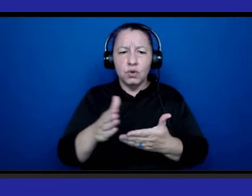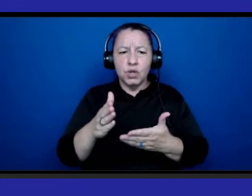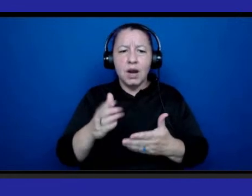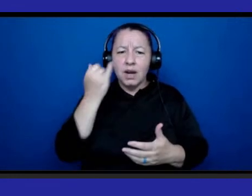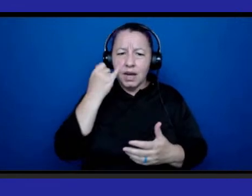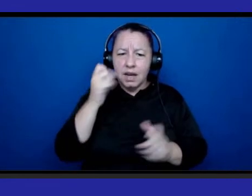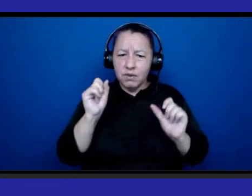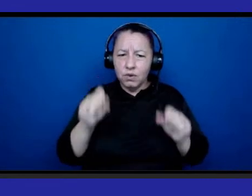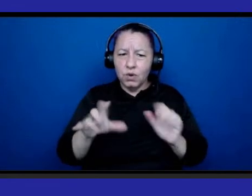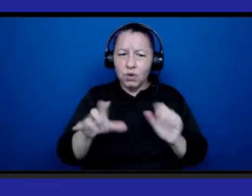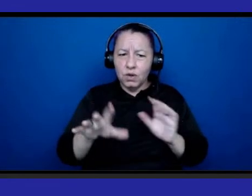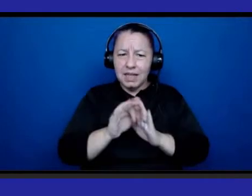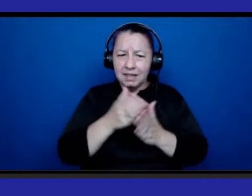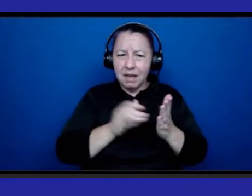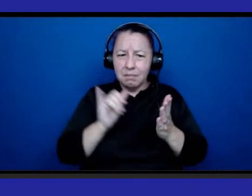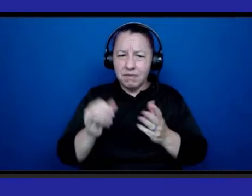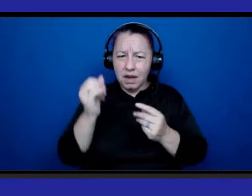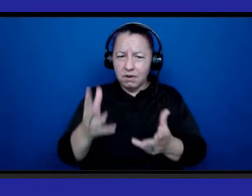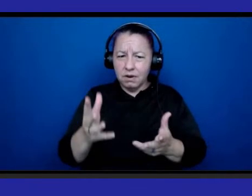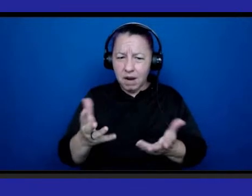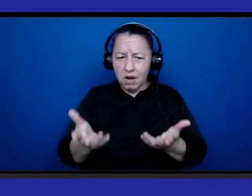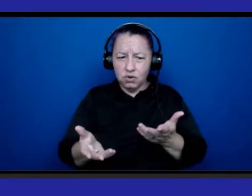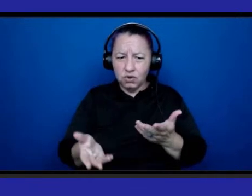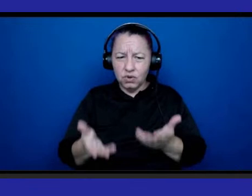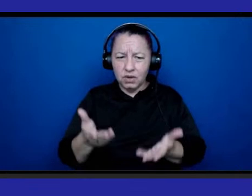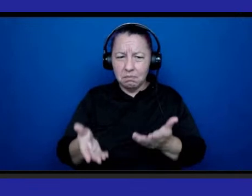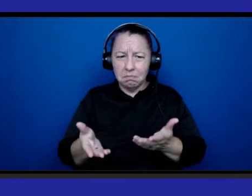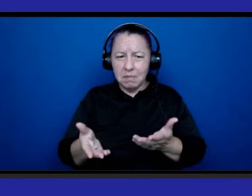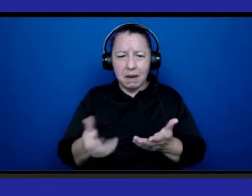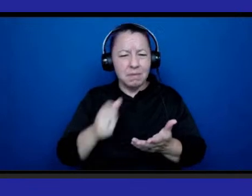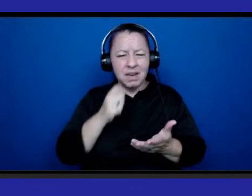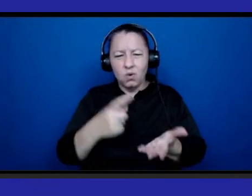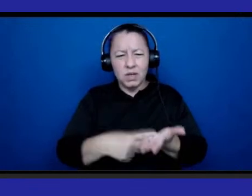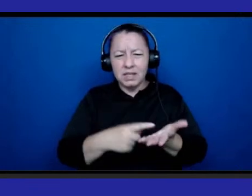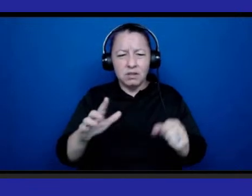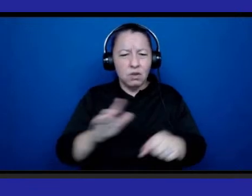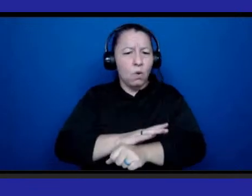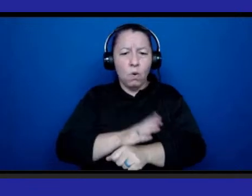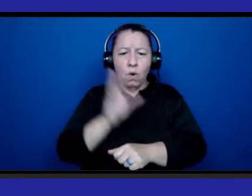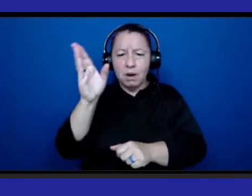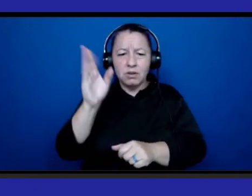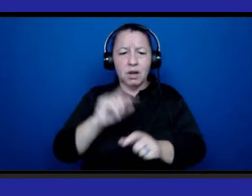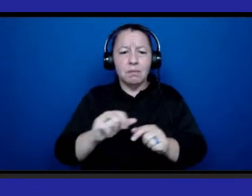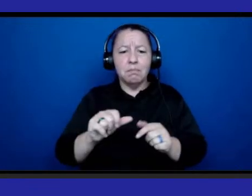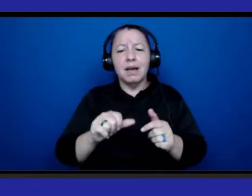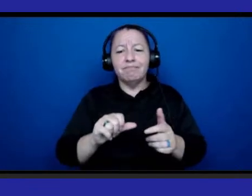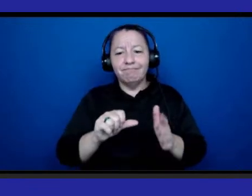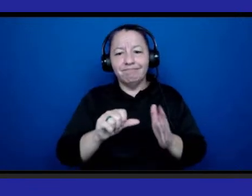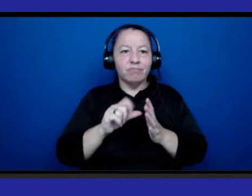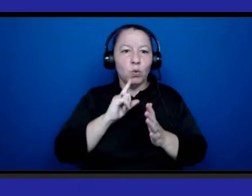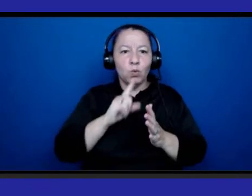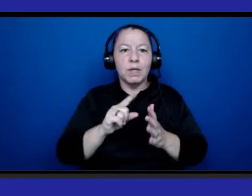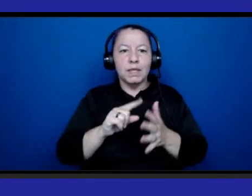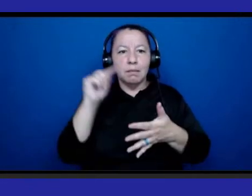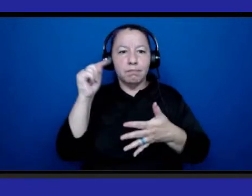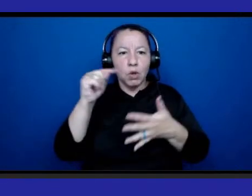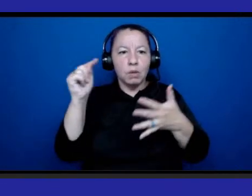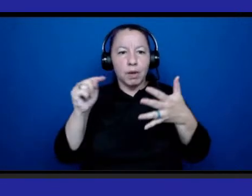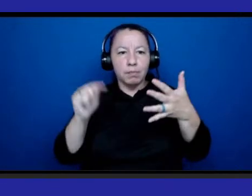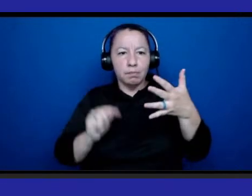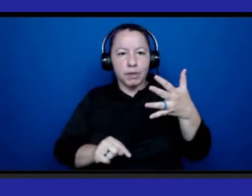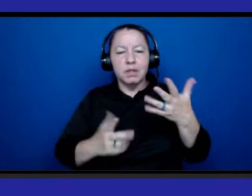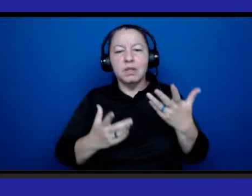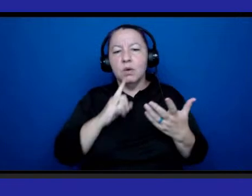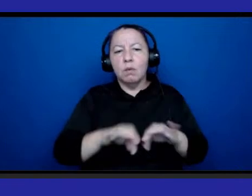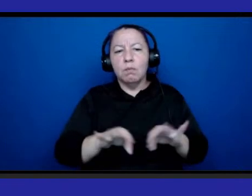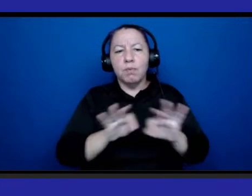select some of them, maybe not go over the whole presentation, but the highlights, and so just ask the Jenny